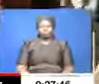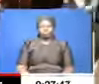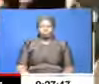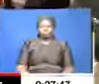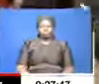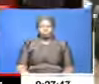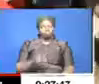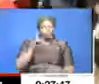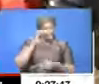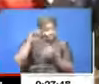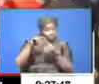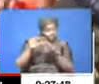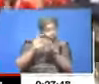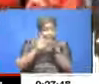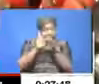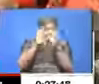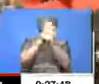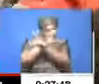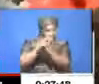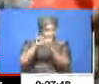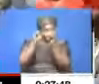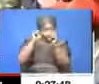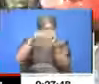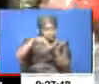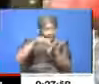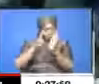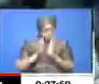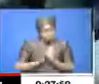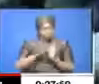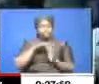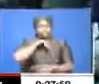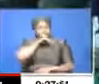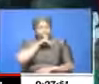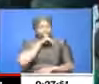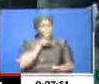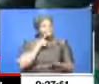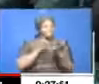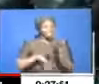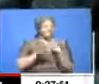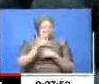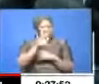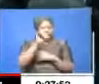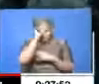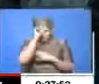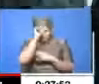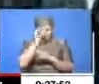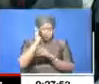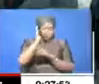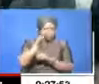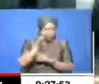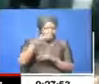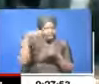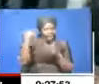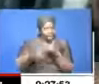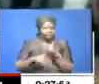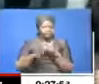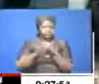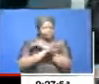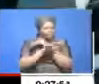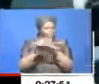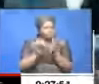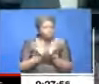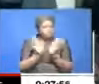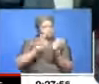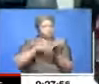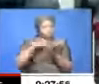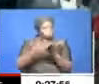Azimio la Umoja presidential candidate Raila Odinga says his government will put an end to the theft of public resources. Odinga,